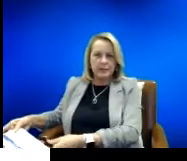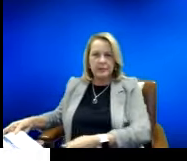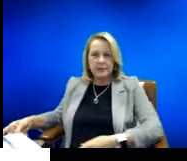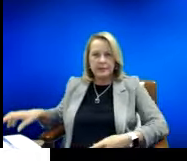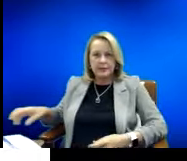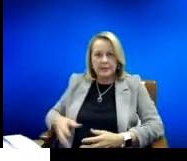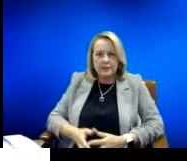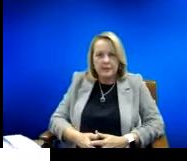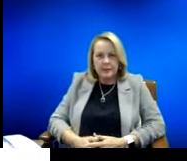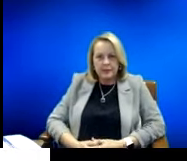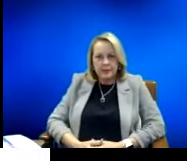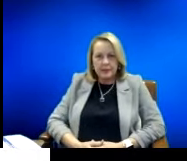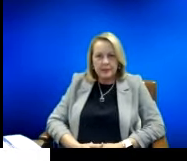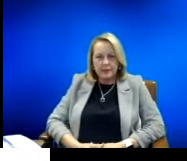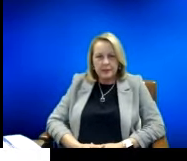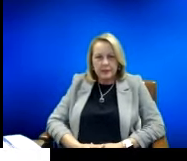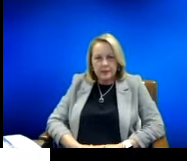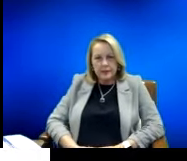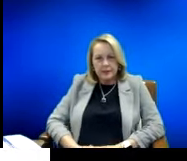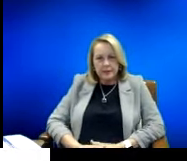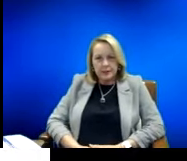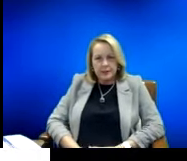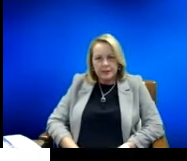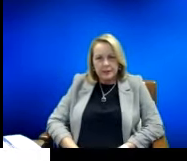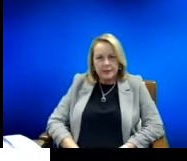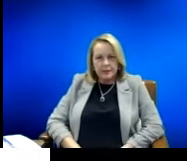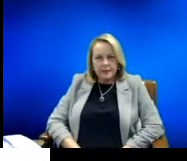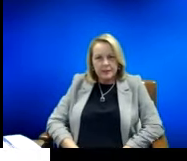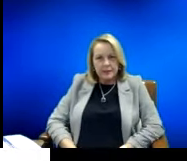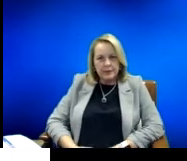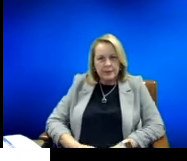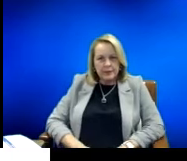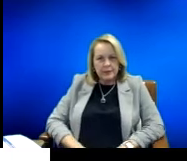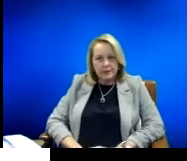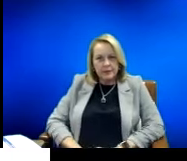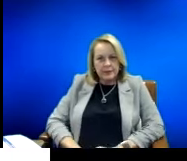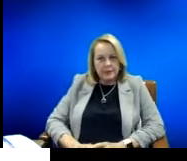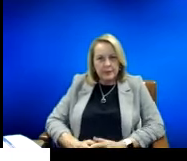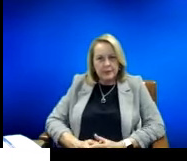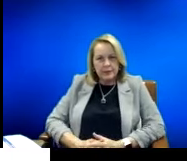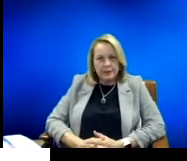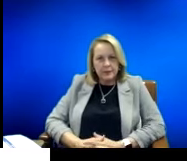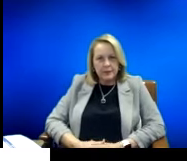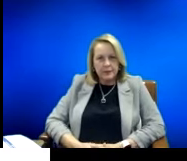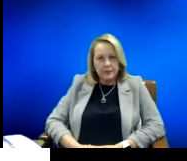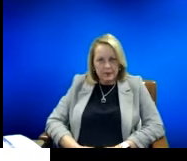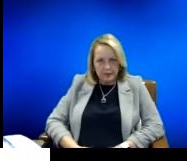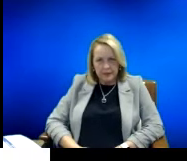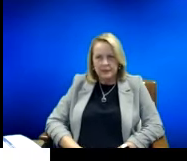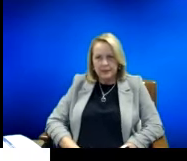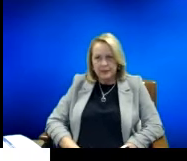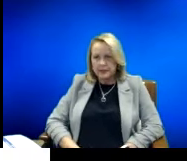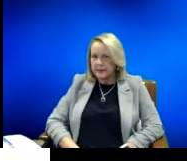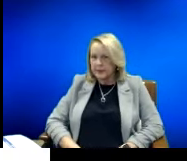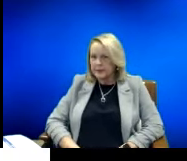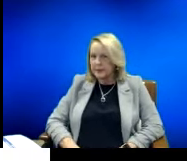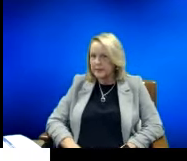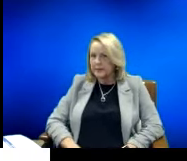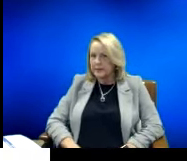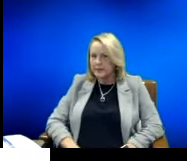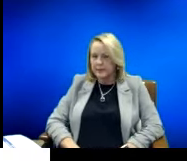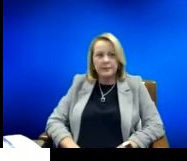on the web that people are seeing right now, customer service at texasable.org, a good place to reach you, Anna? Or is